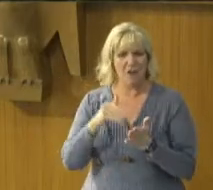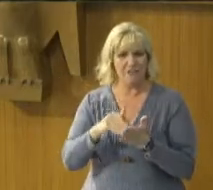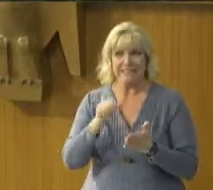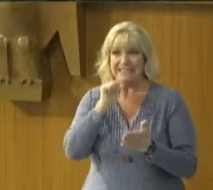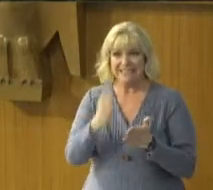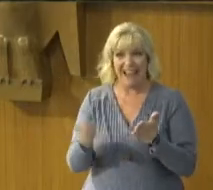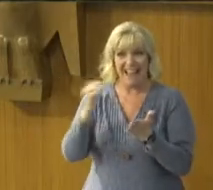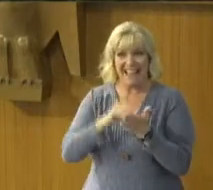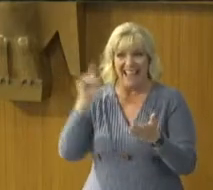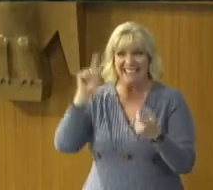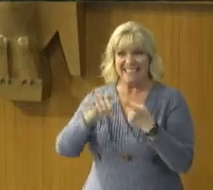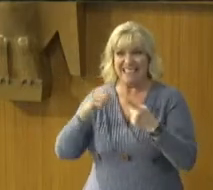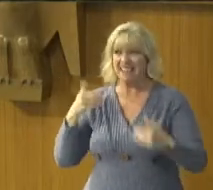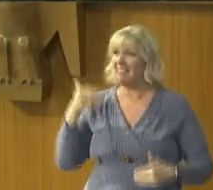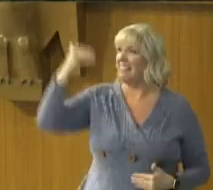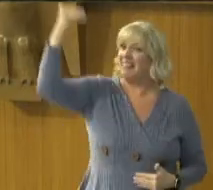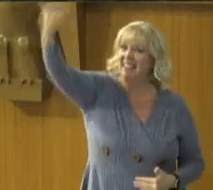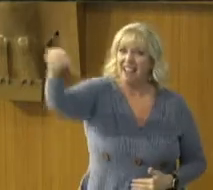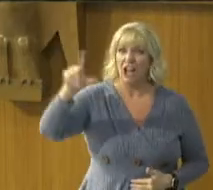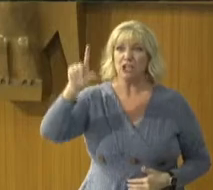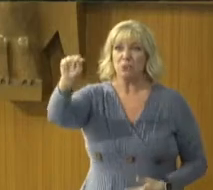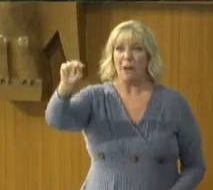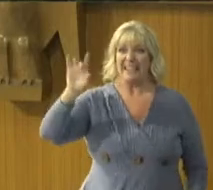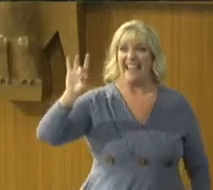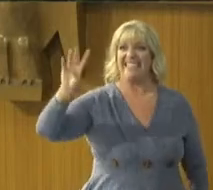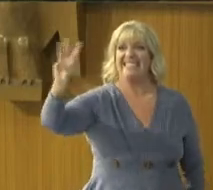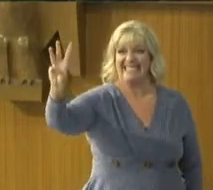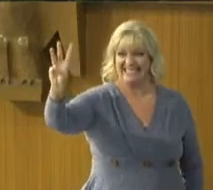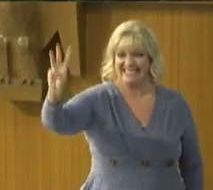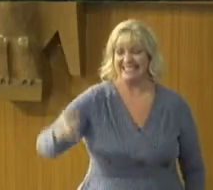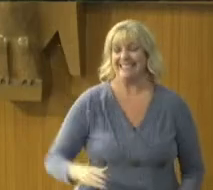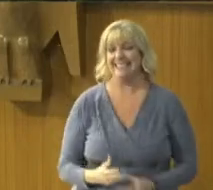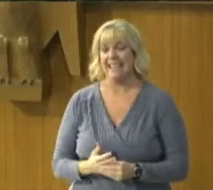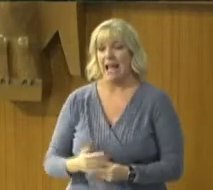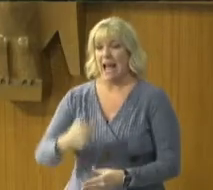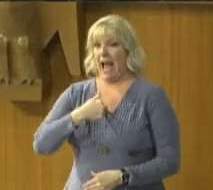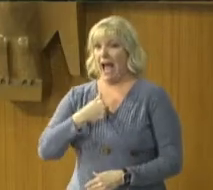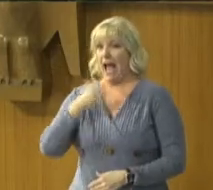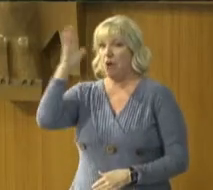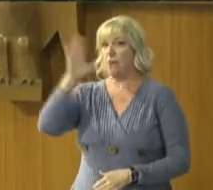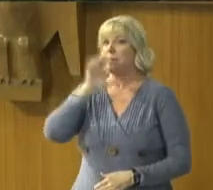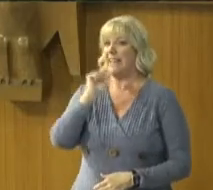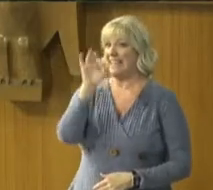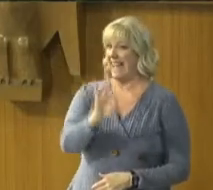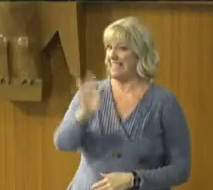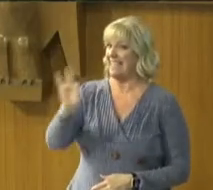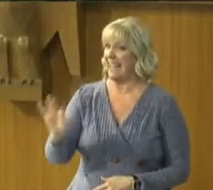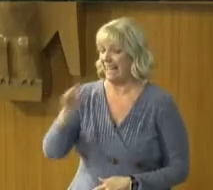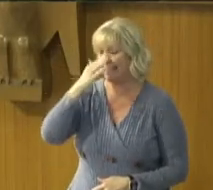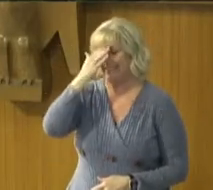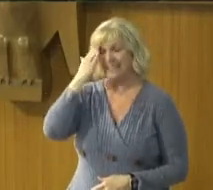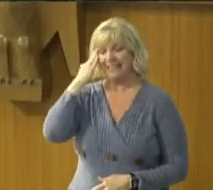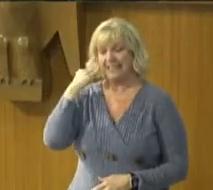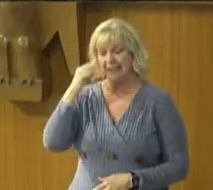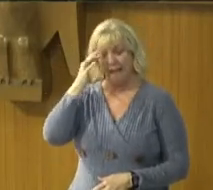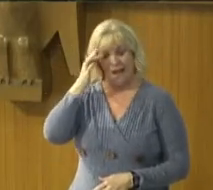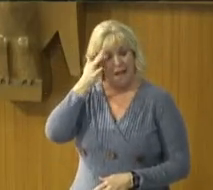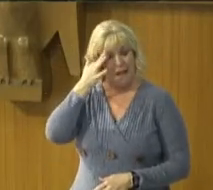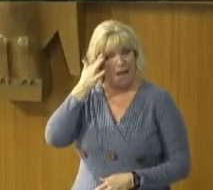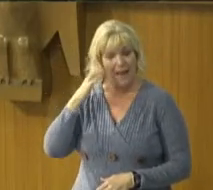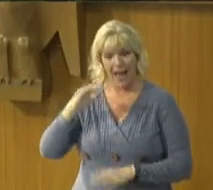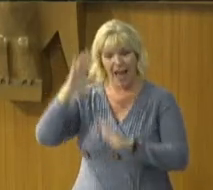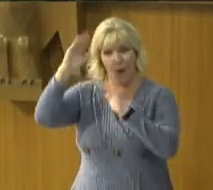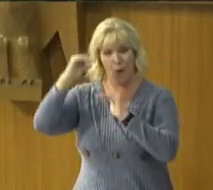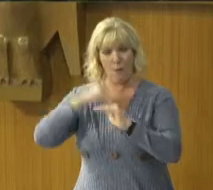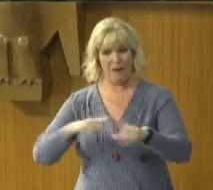until 2086, at which point I will be 99 years old. I hope that I'm retired by